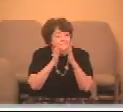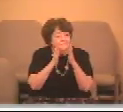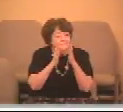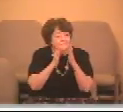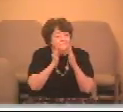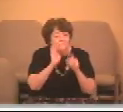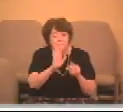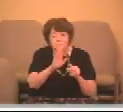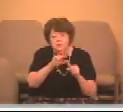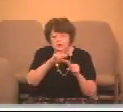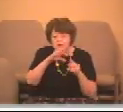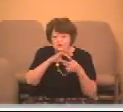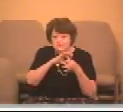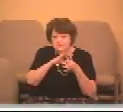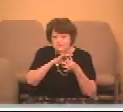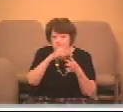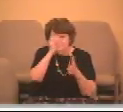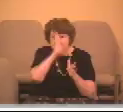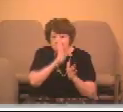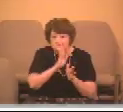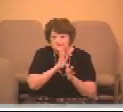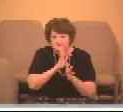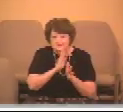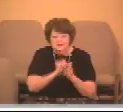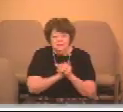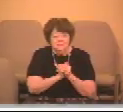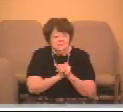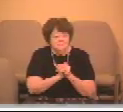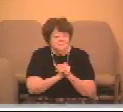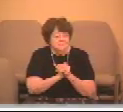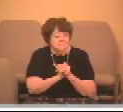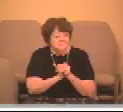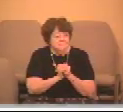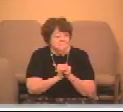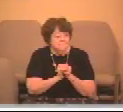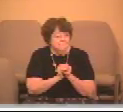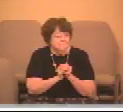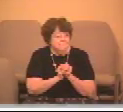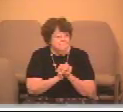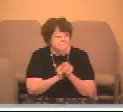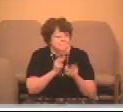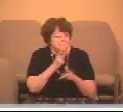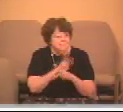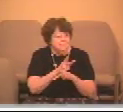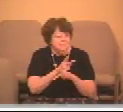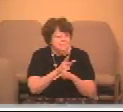resource you need to persevere in the relationships of life. Keep